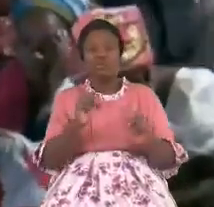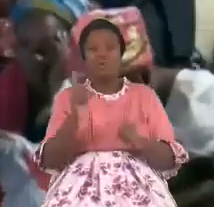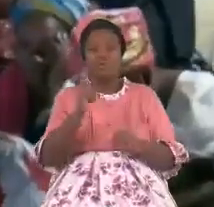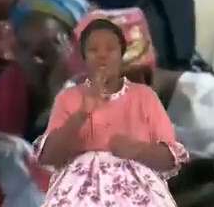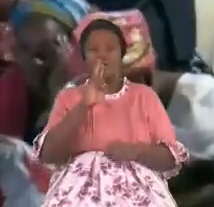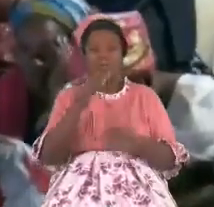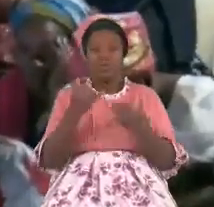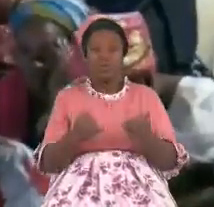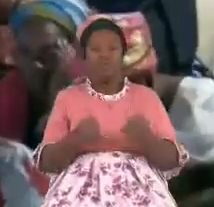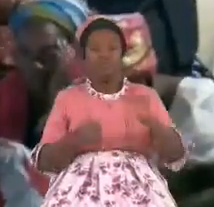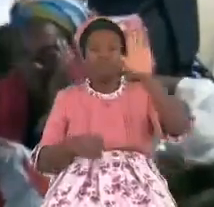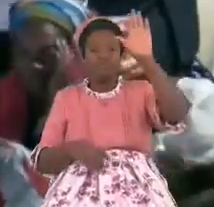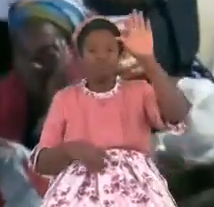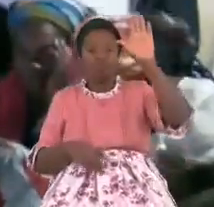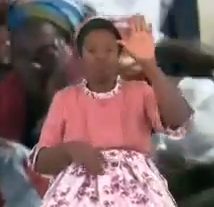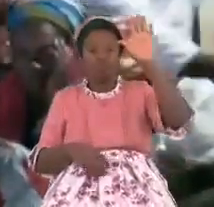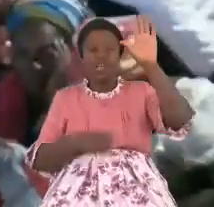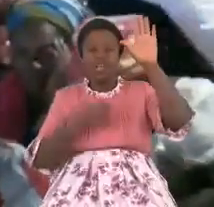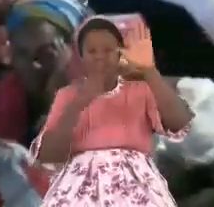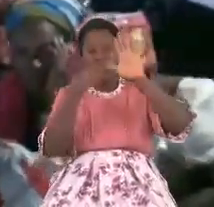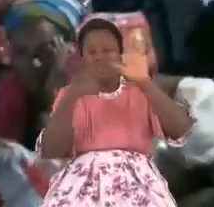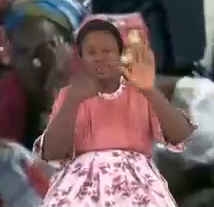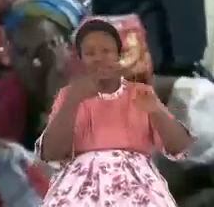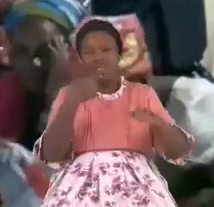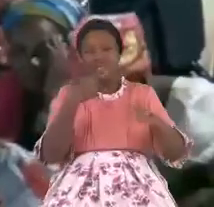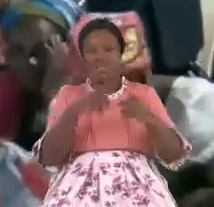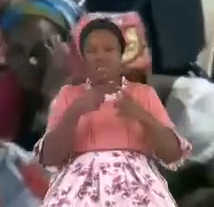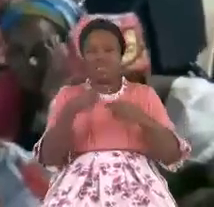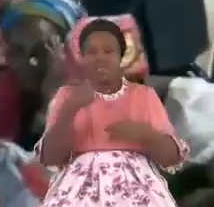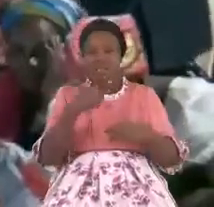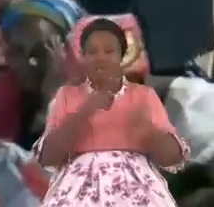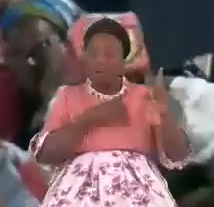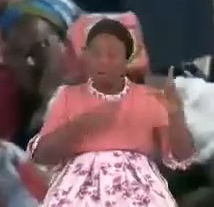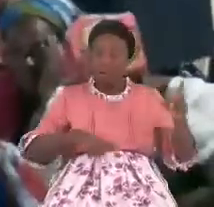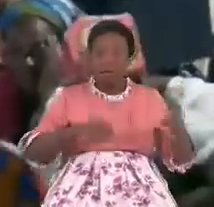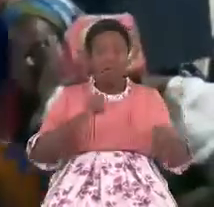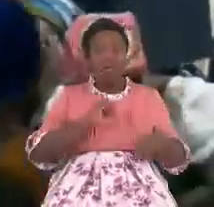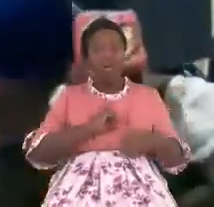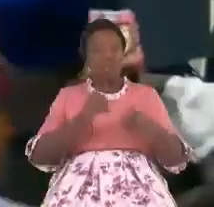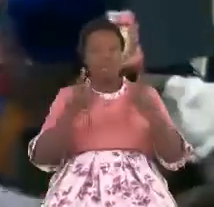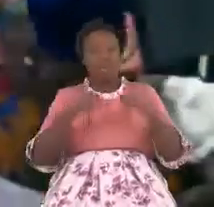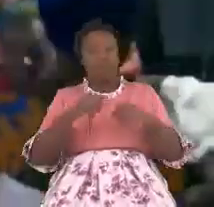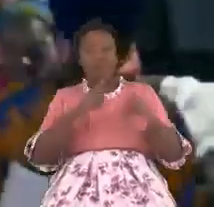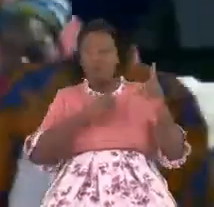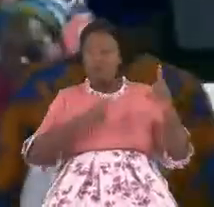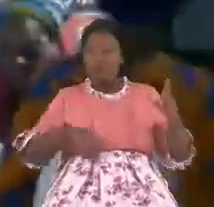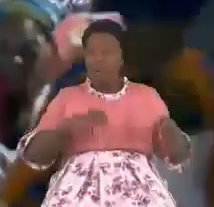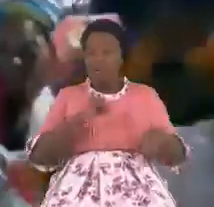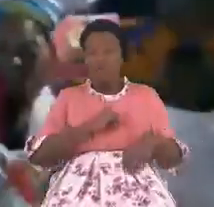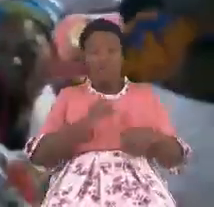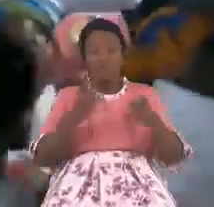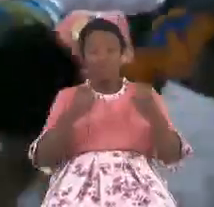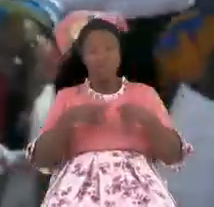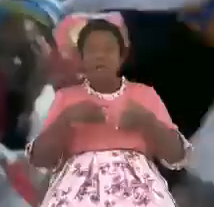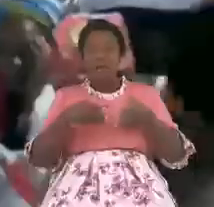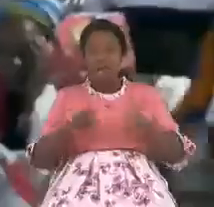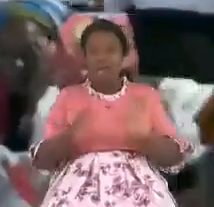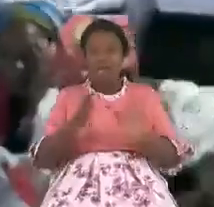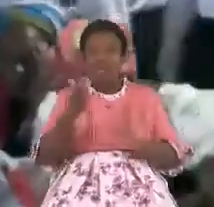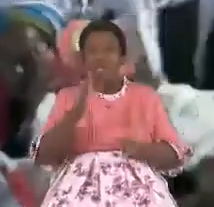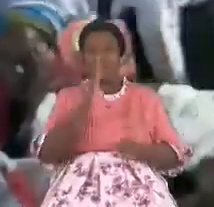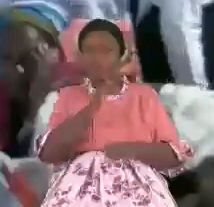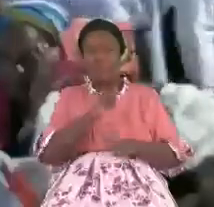that hand and say, Lord, I come. Lord, I come. Let there be a performance in my life